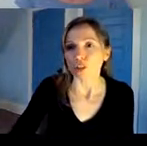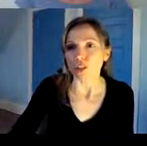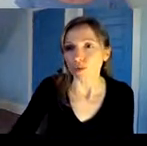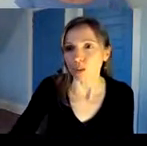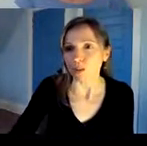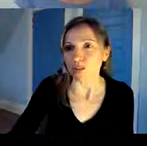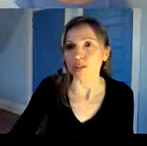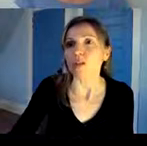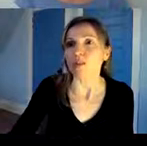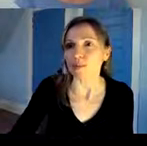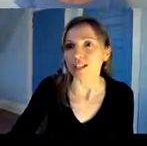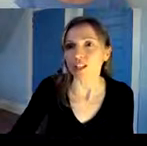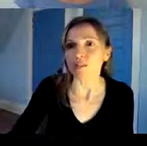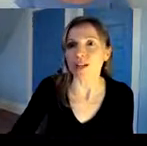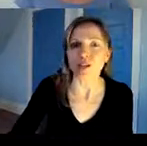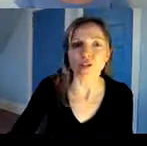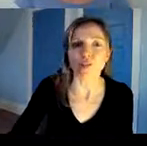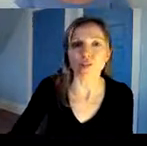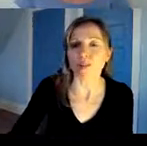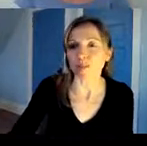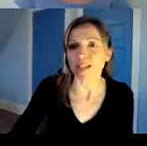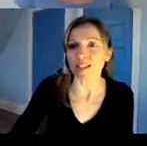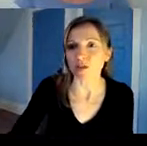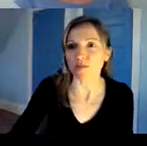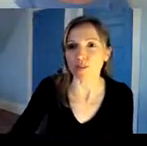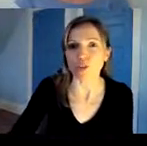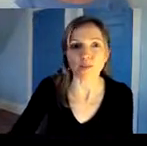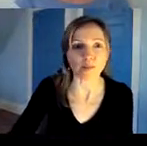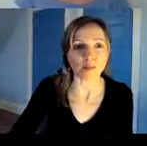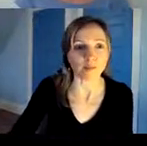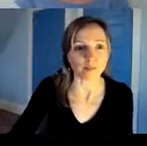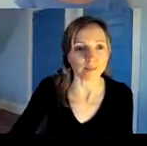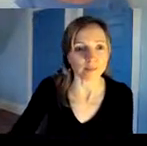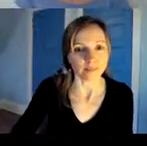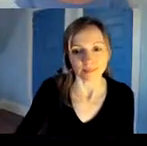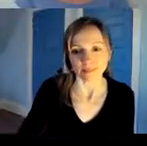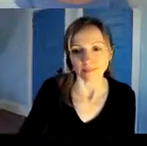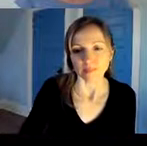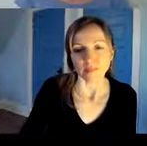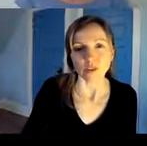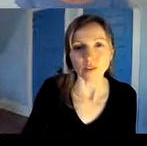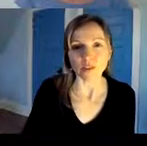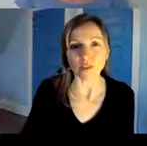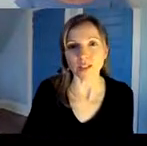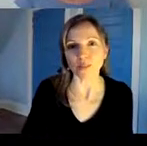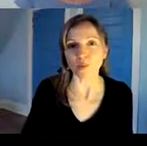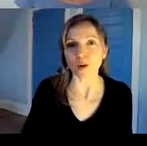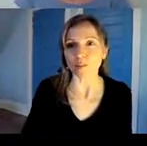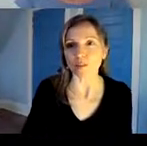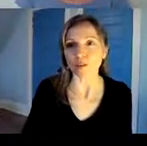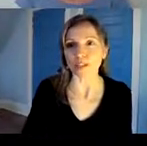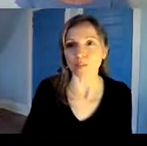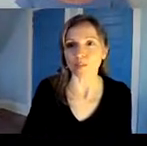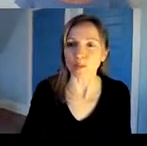those restrictions, those chemicals. They're able to manage them and consume the plants and derive nourishment from them. So even though this is the